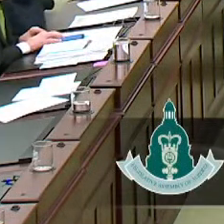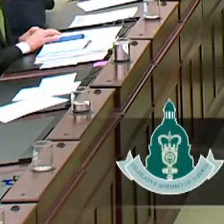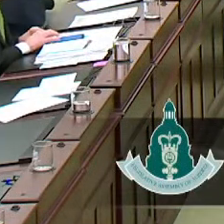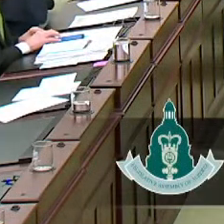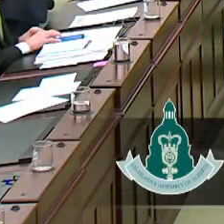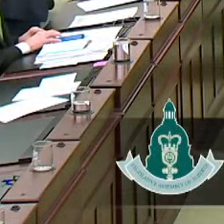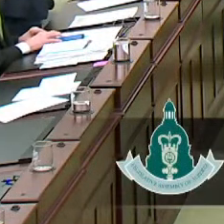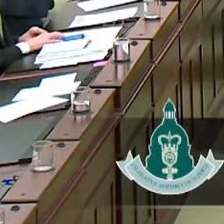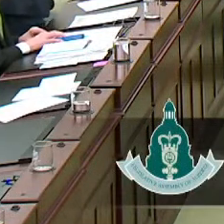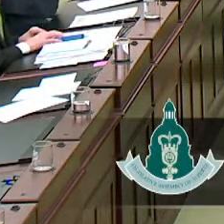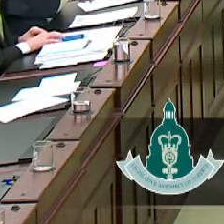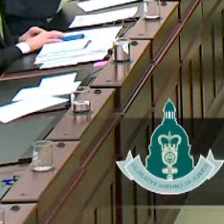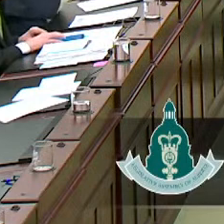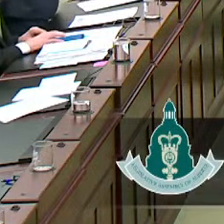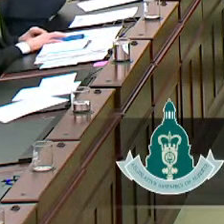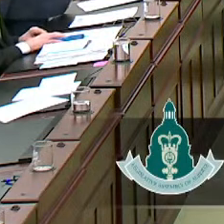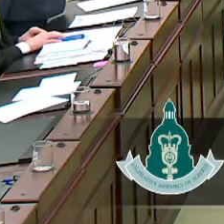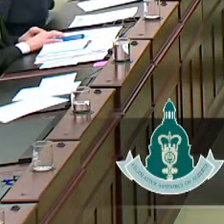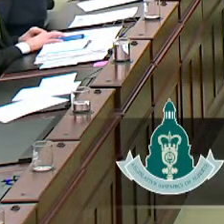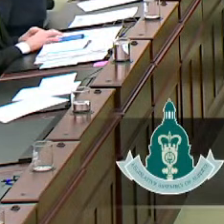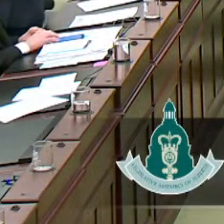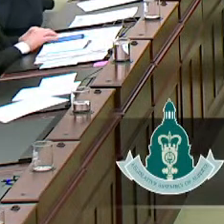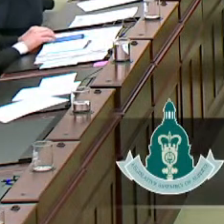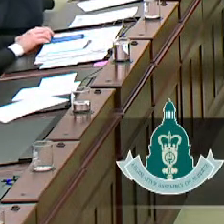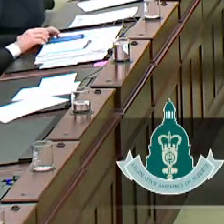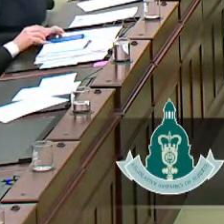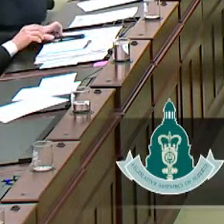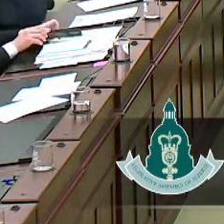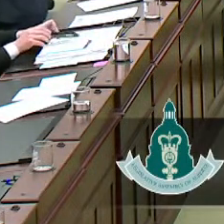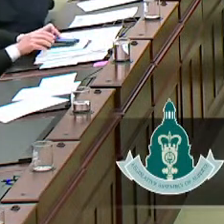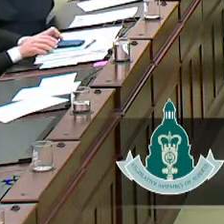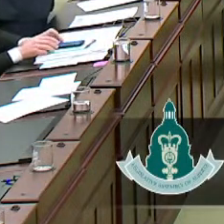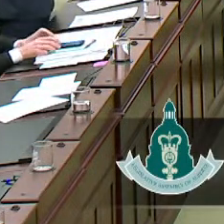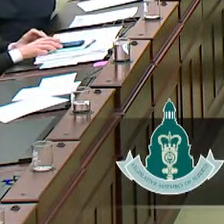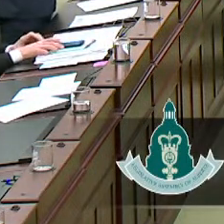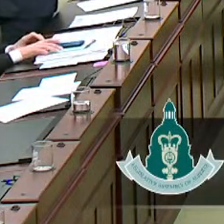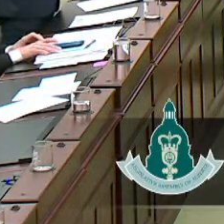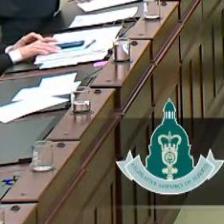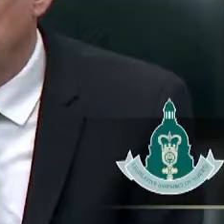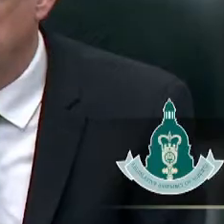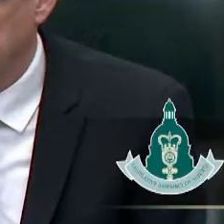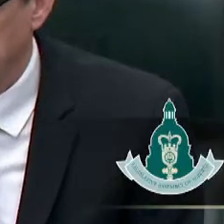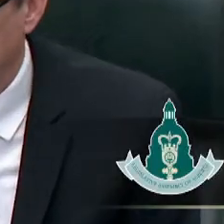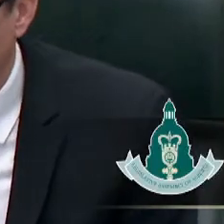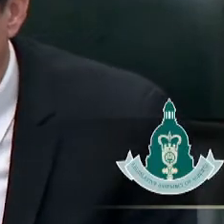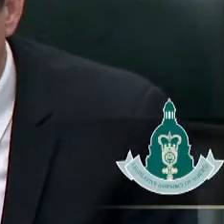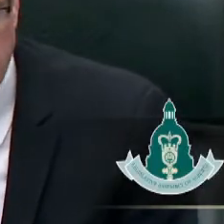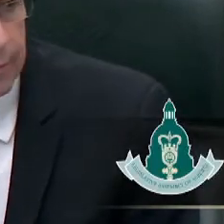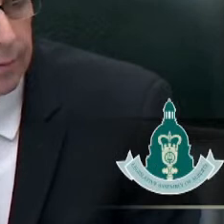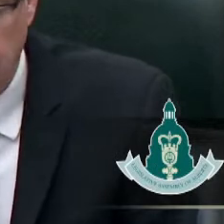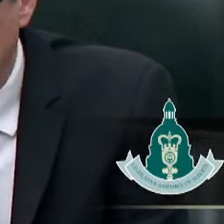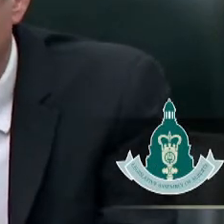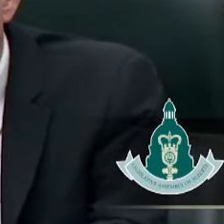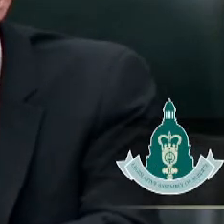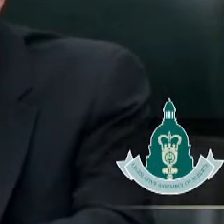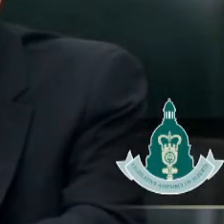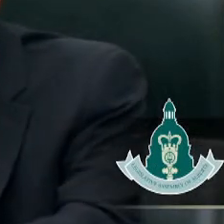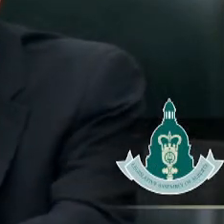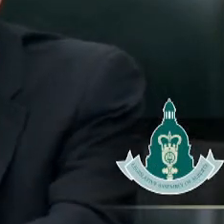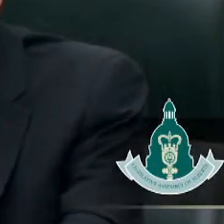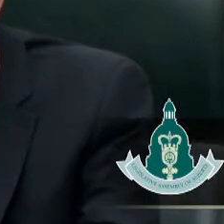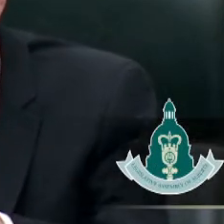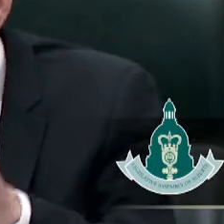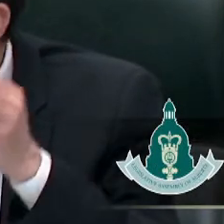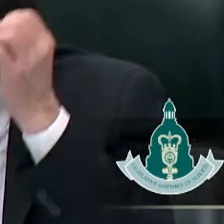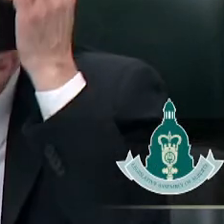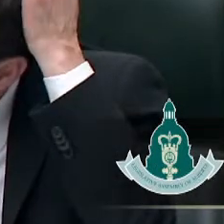Honorable the minister of Health well thank you very much Mr Speaker and thanks again for the support of the assembly on Bill 4 the Alberta